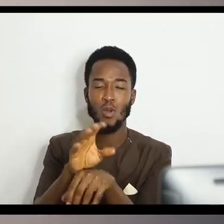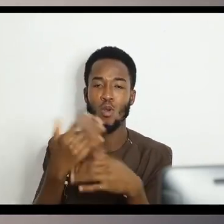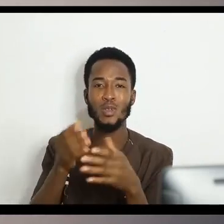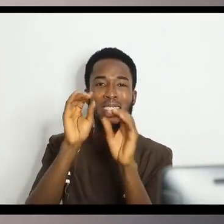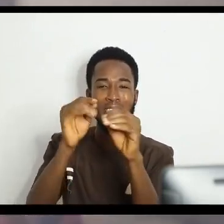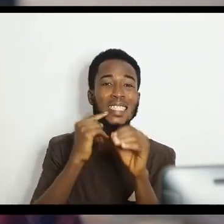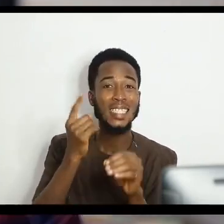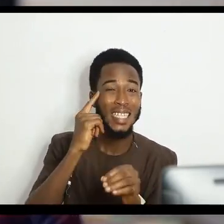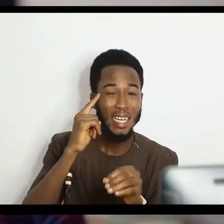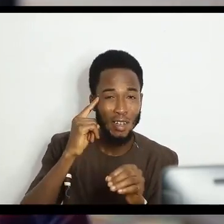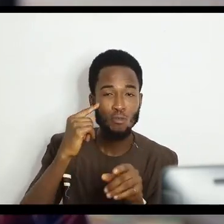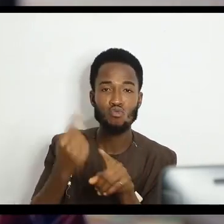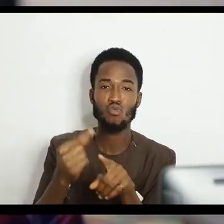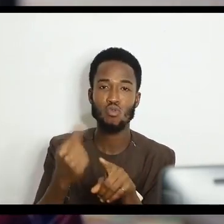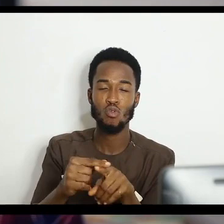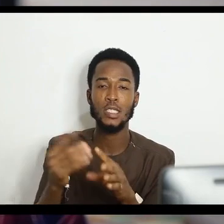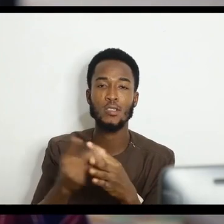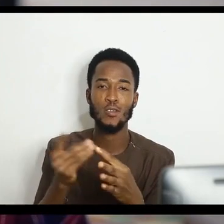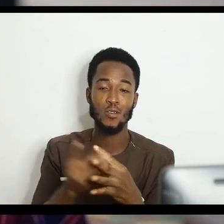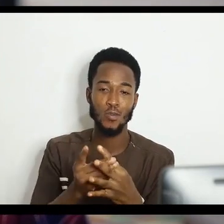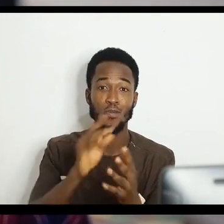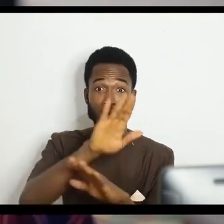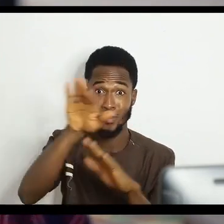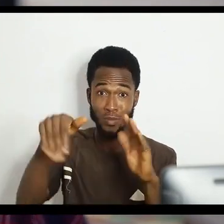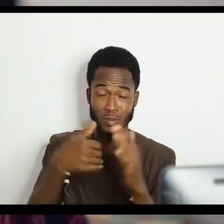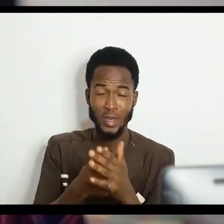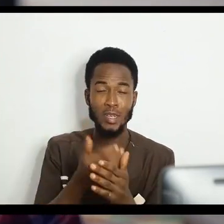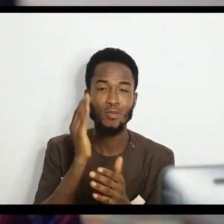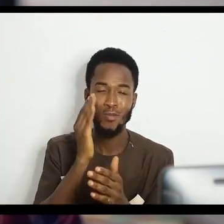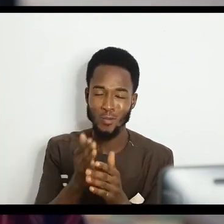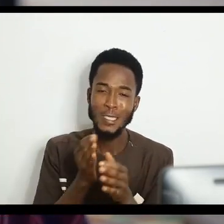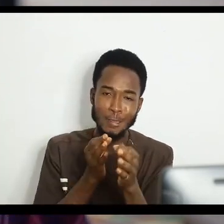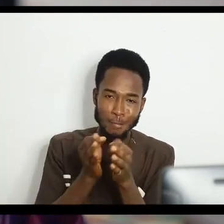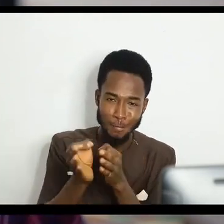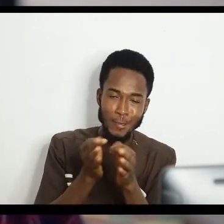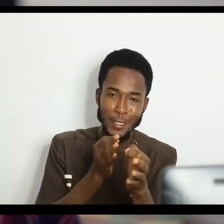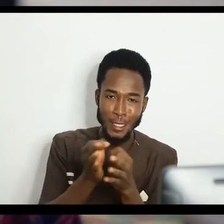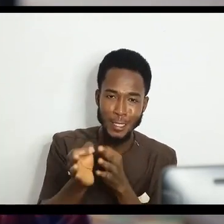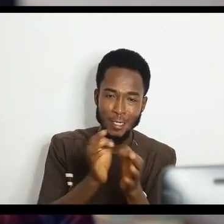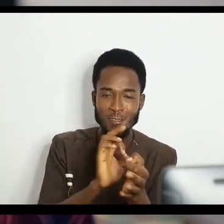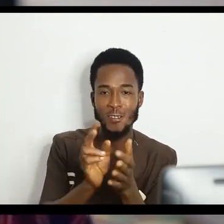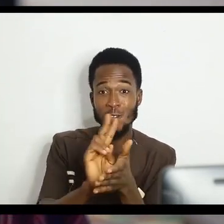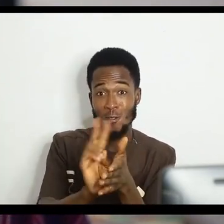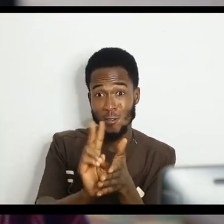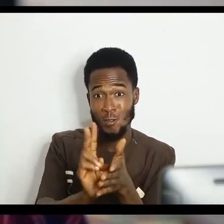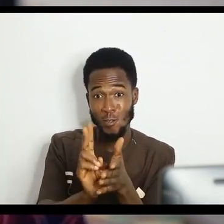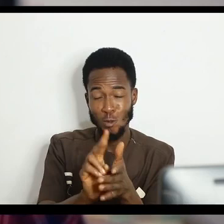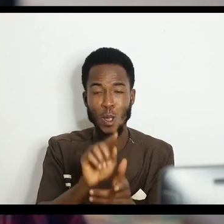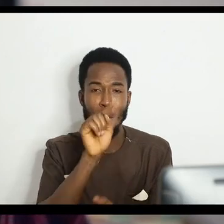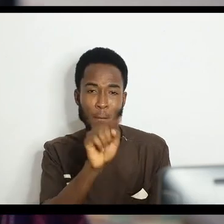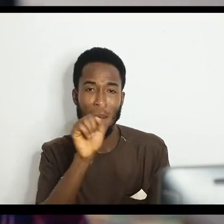impaired students. Throughout these tutorials, we will provide clear visual instructions,